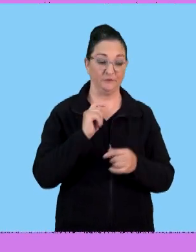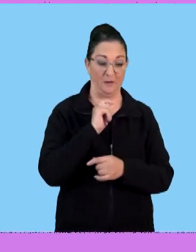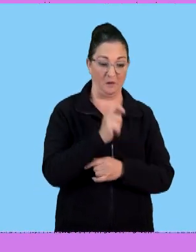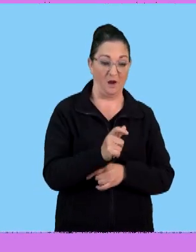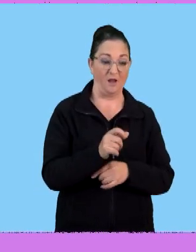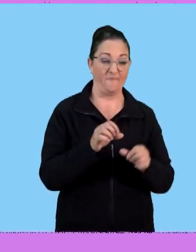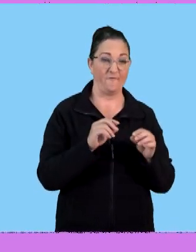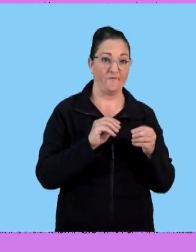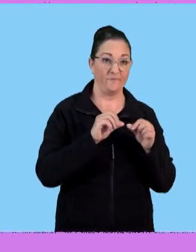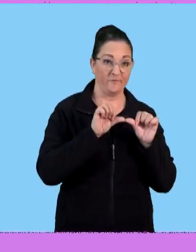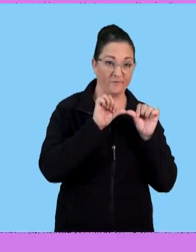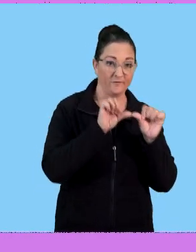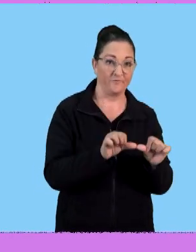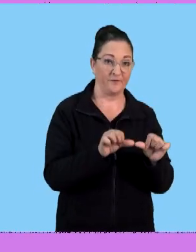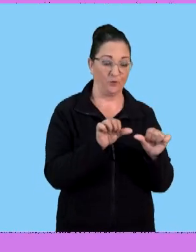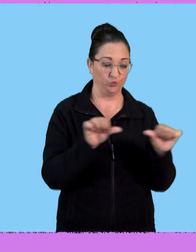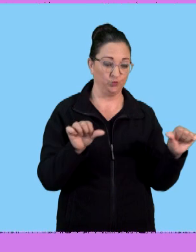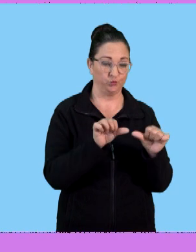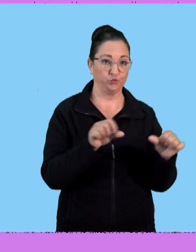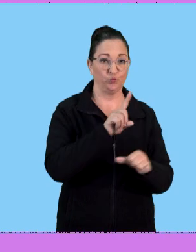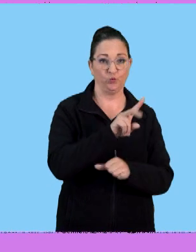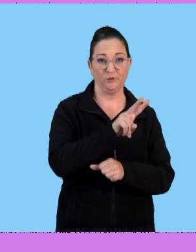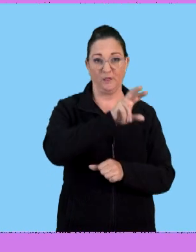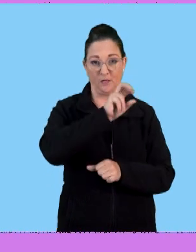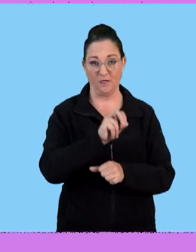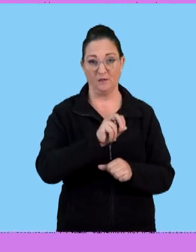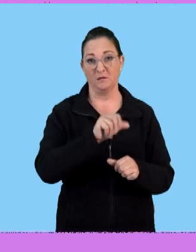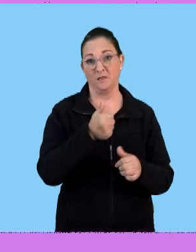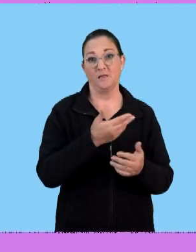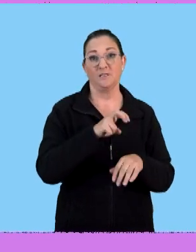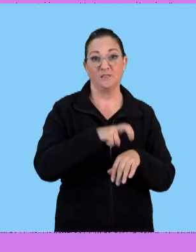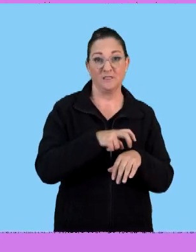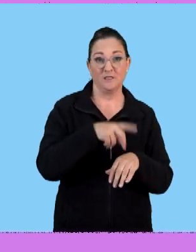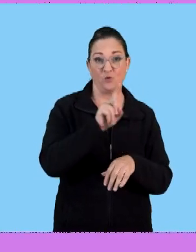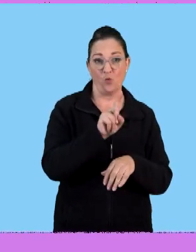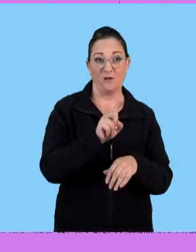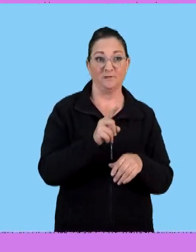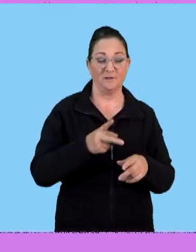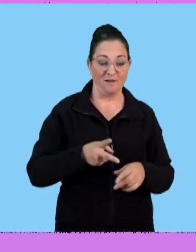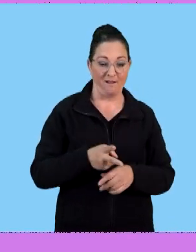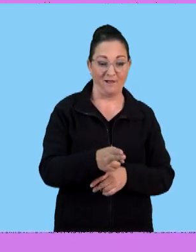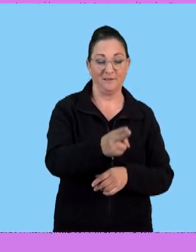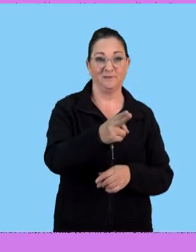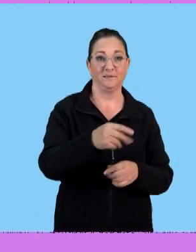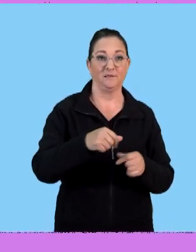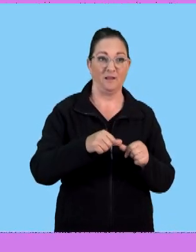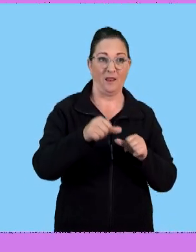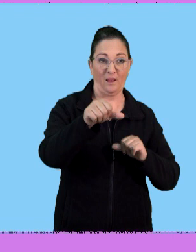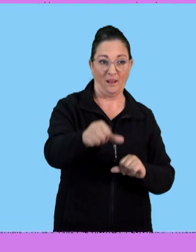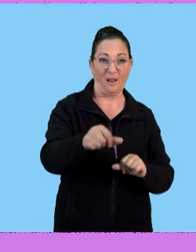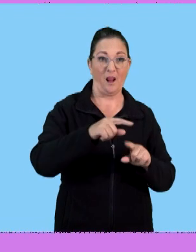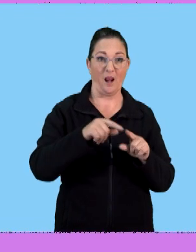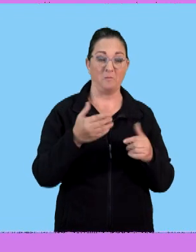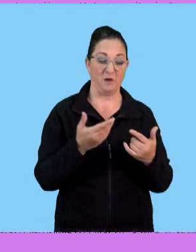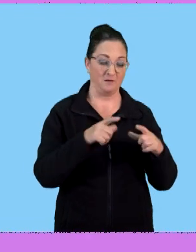of 120 centimeters and is then cut into any required length. What else is important here? She cuts